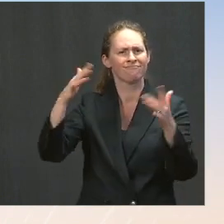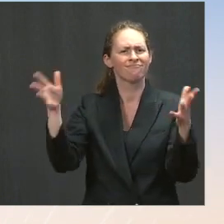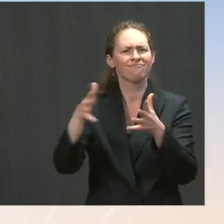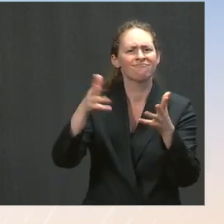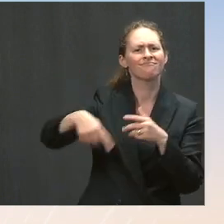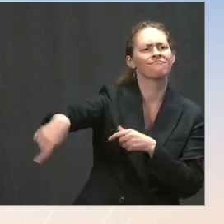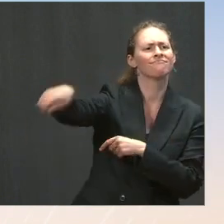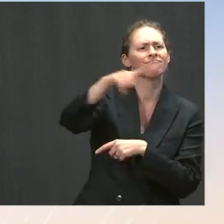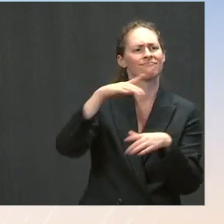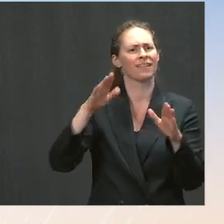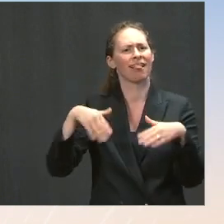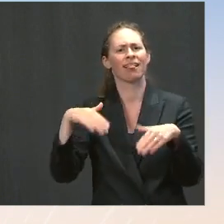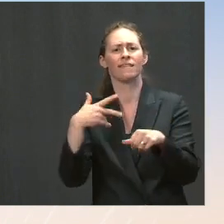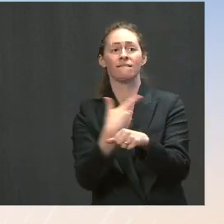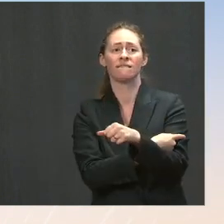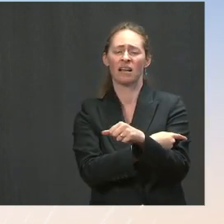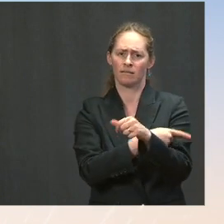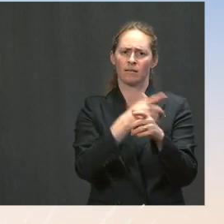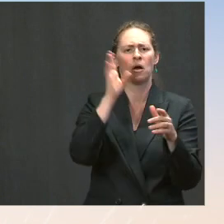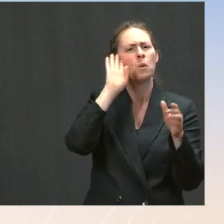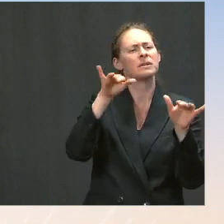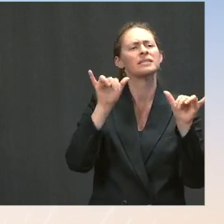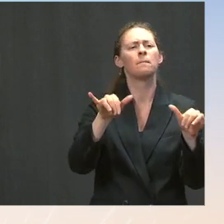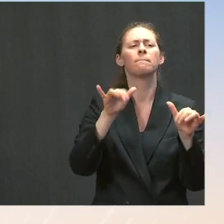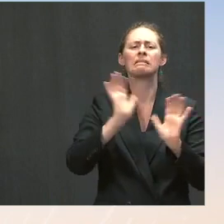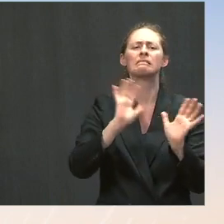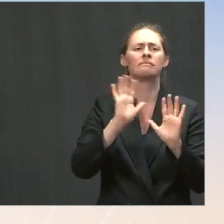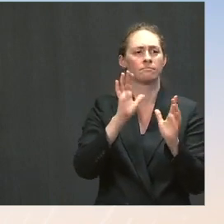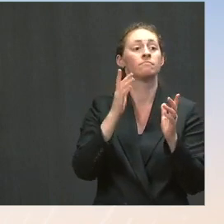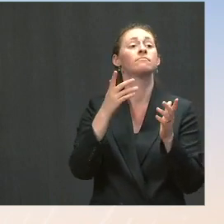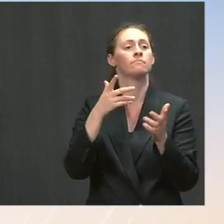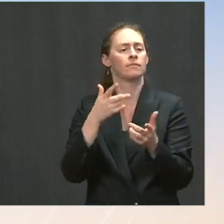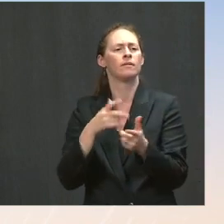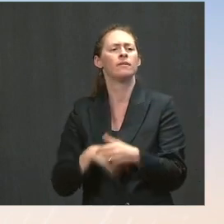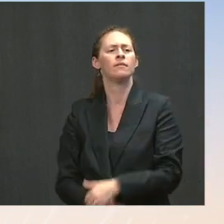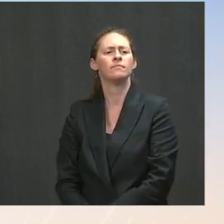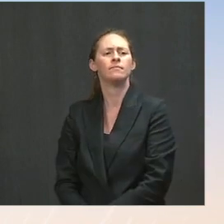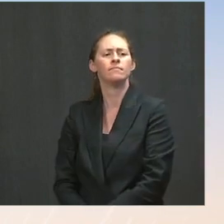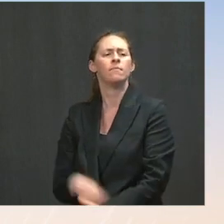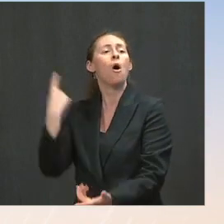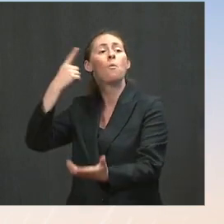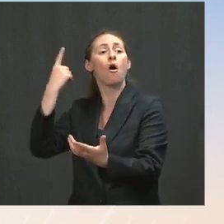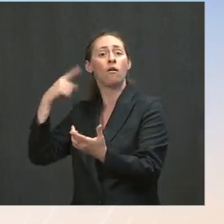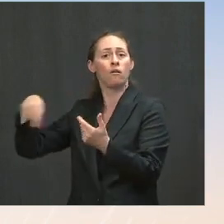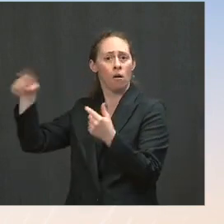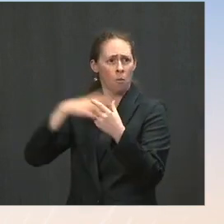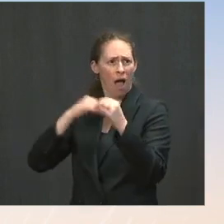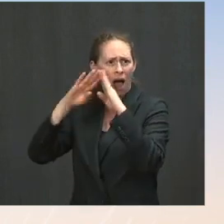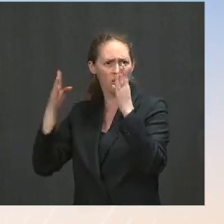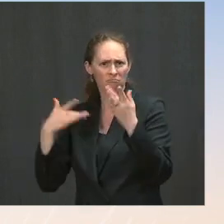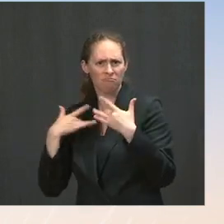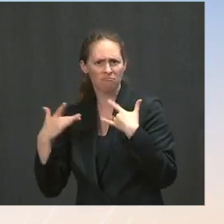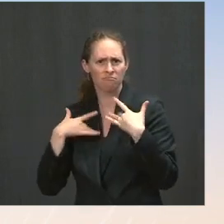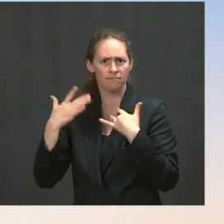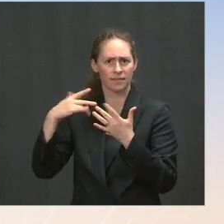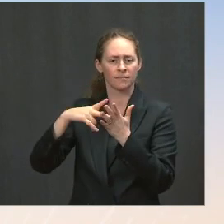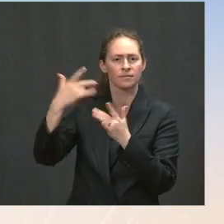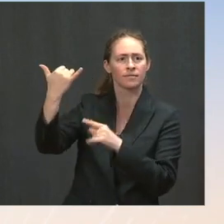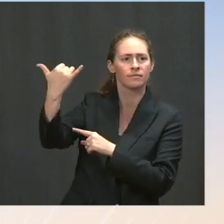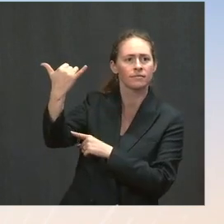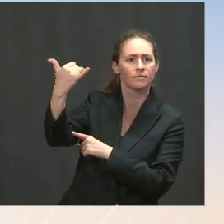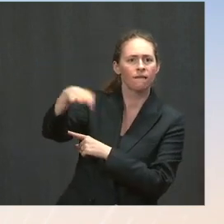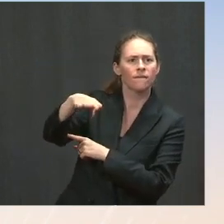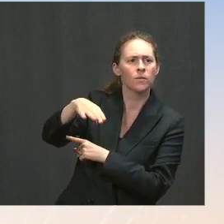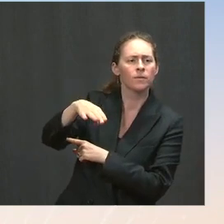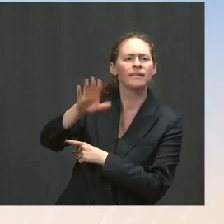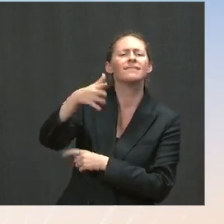White House that the message that unvaccinated Americans will hear after this afternoon is that even if you're vaccinated, you now have to wear a